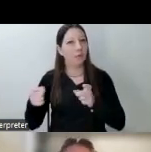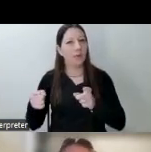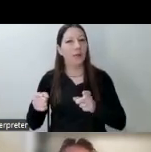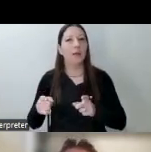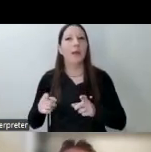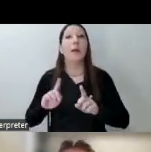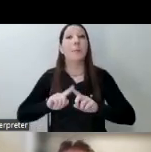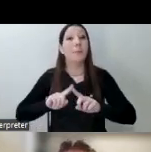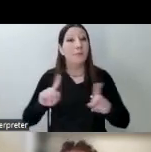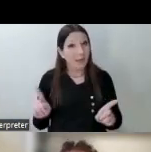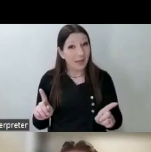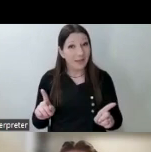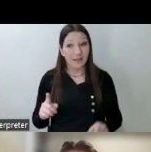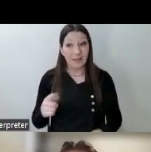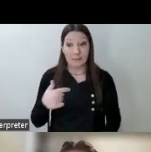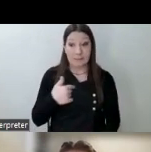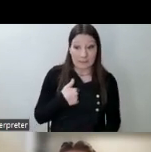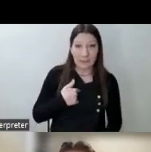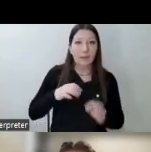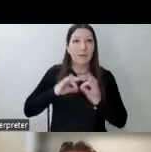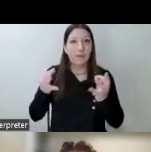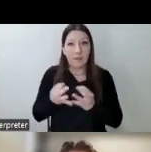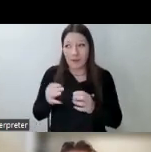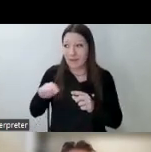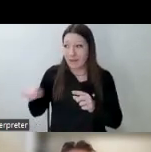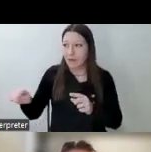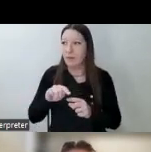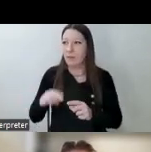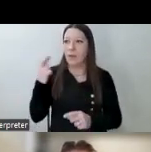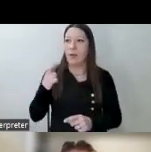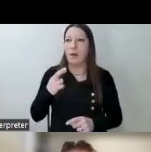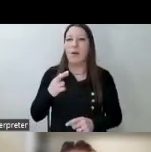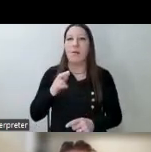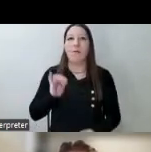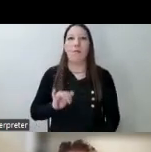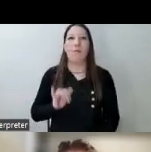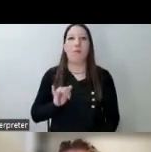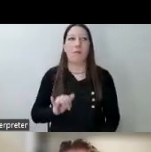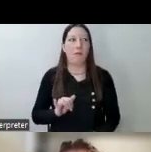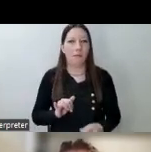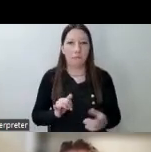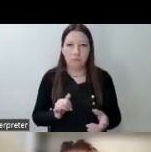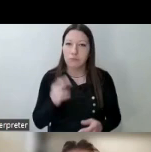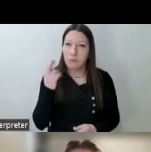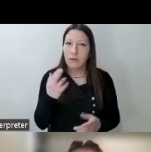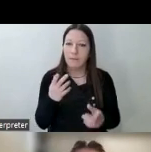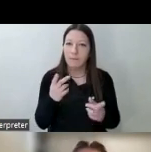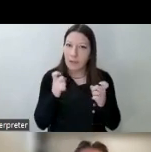really reiterated how quickly a fire like this can get out of hand and how much destruction and loss it can potentially